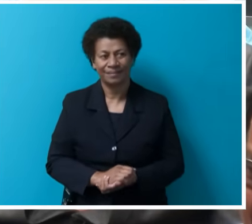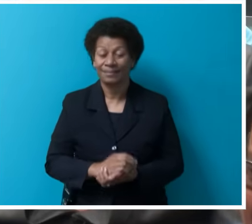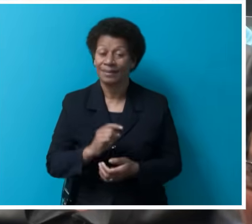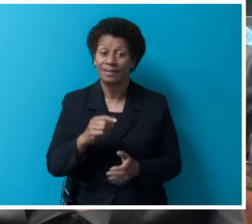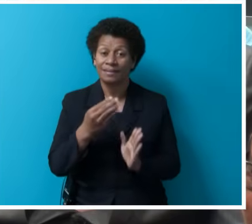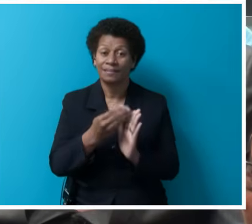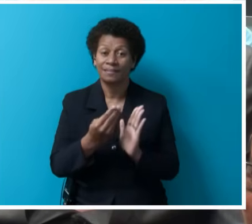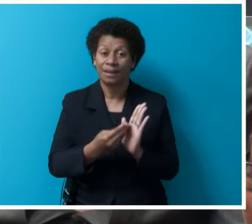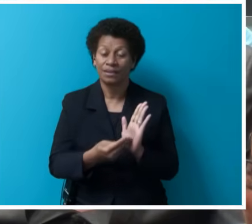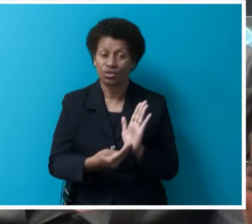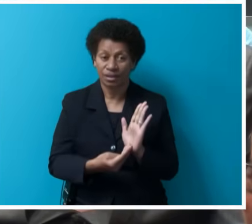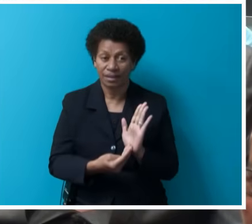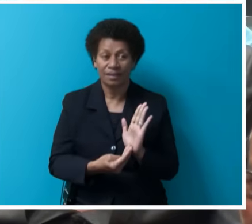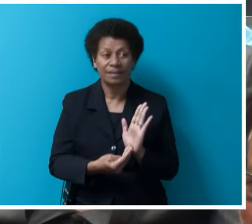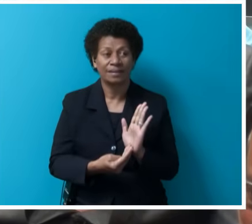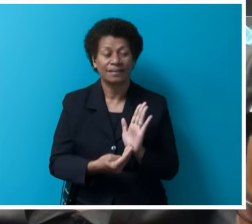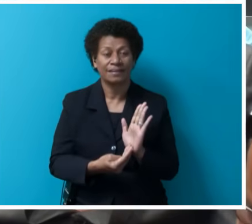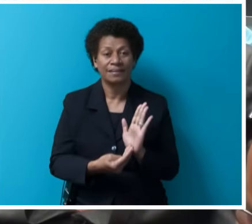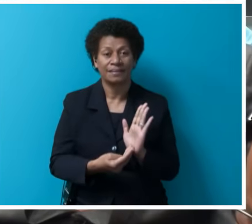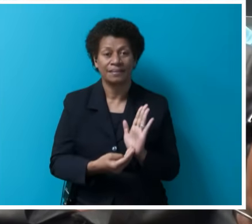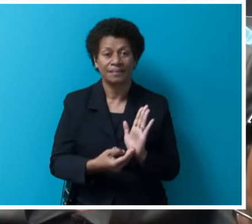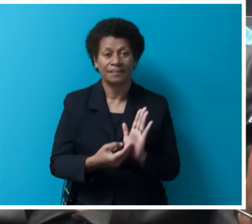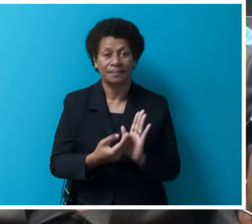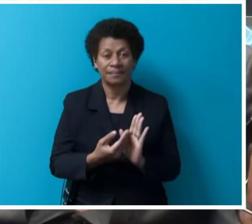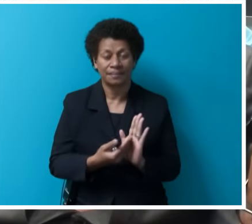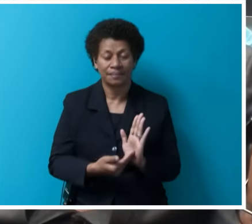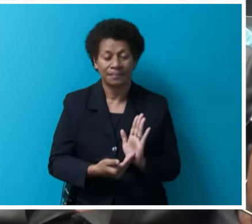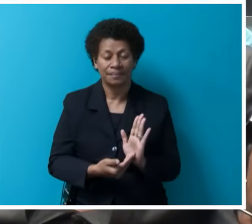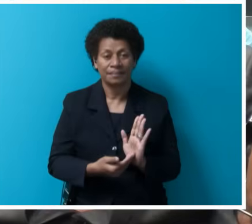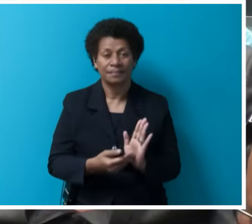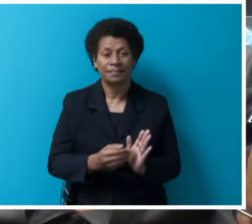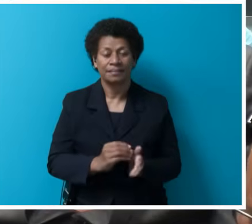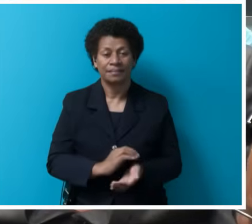been crafted very carefully.